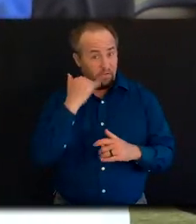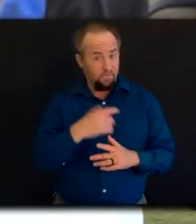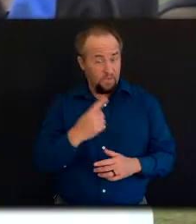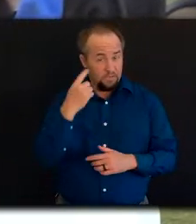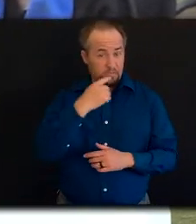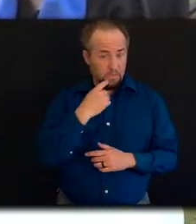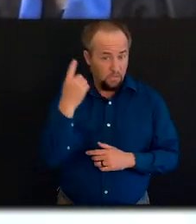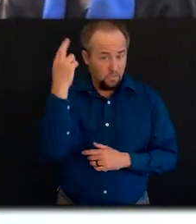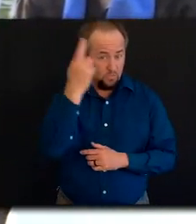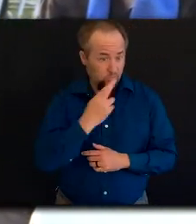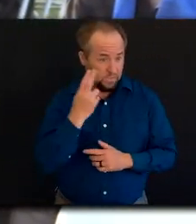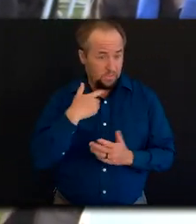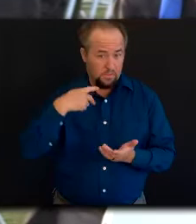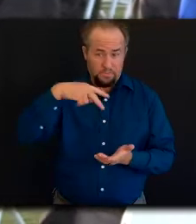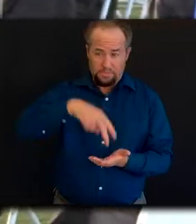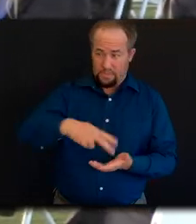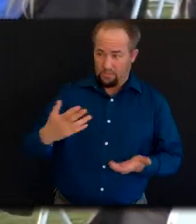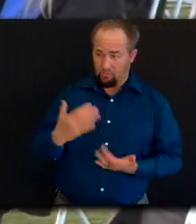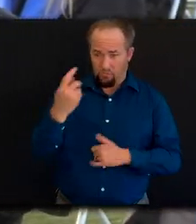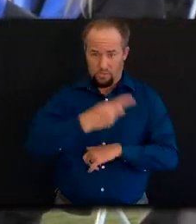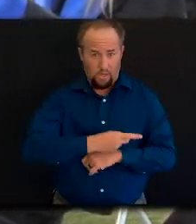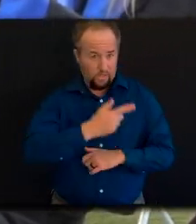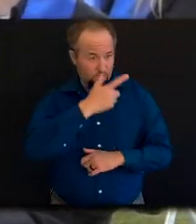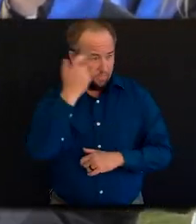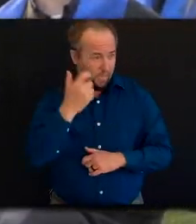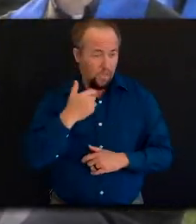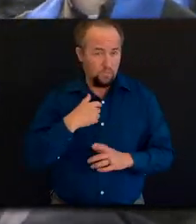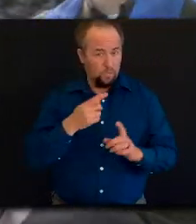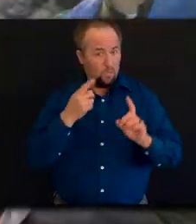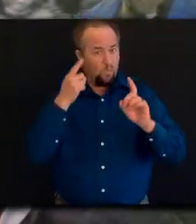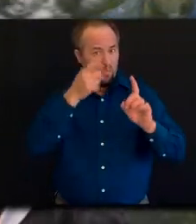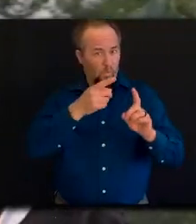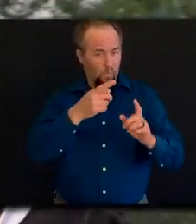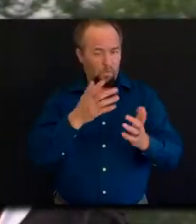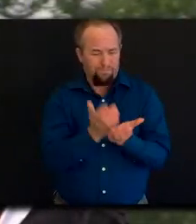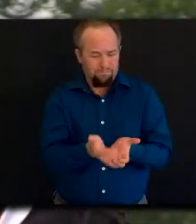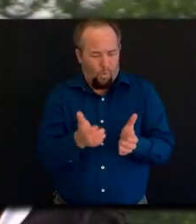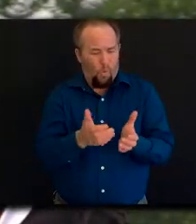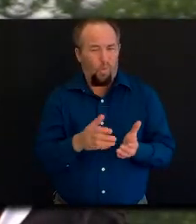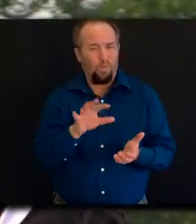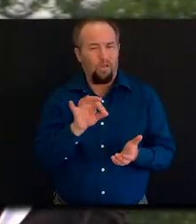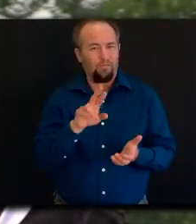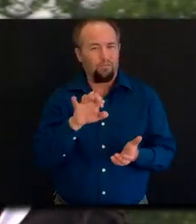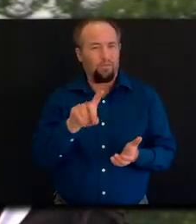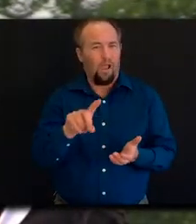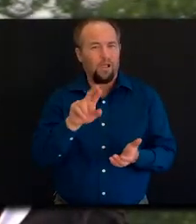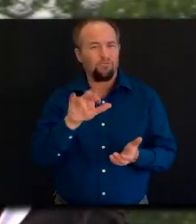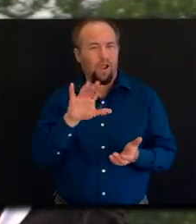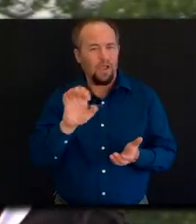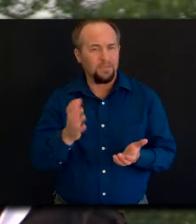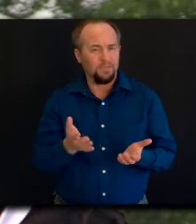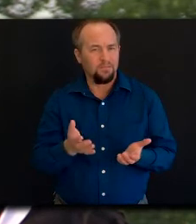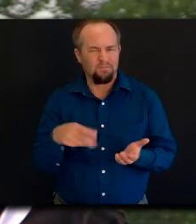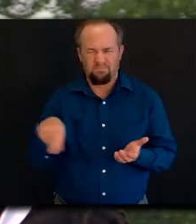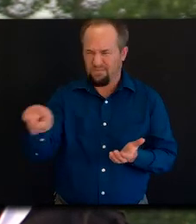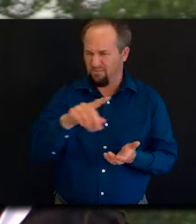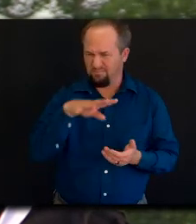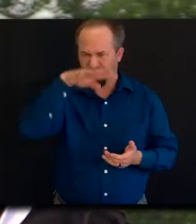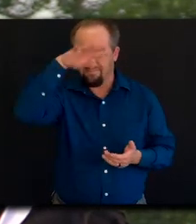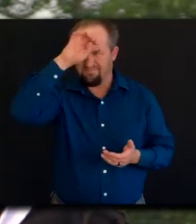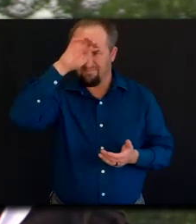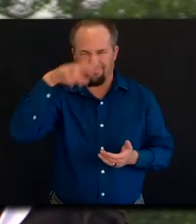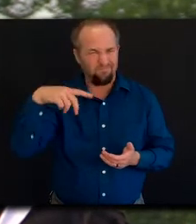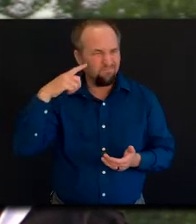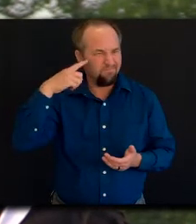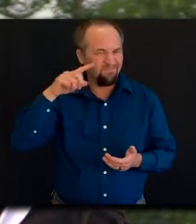I'm standing before you today is because of a bowl of fried rice, I would be met with some confusion and